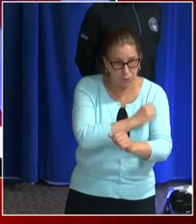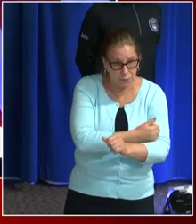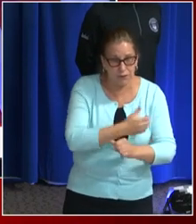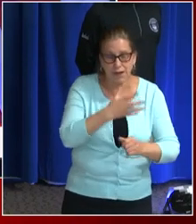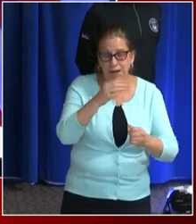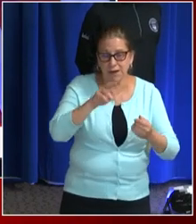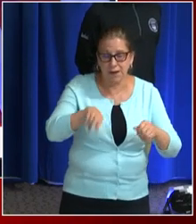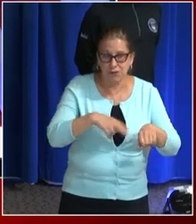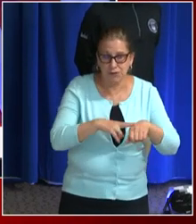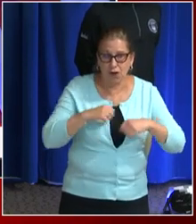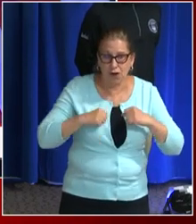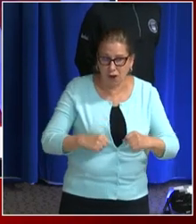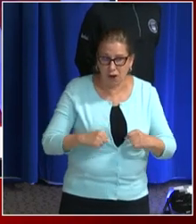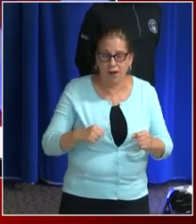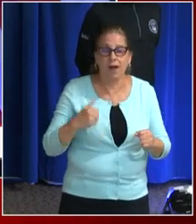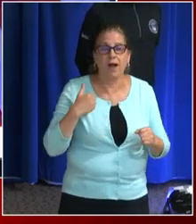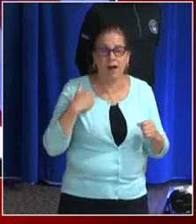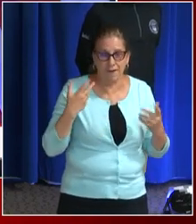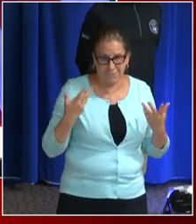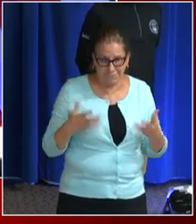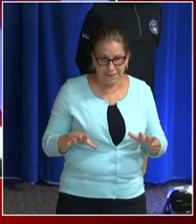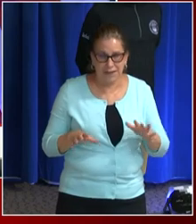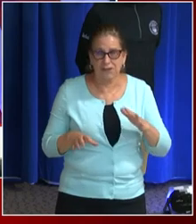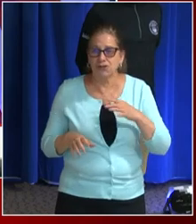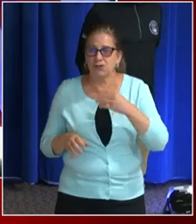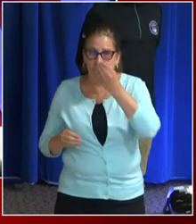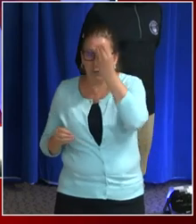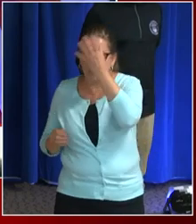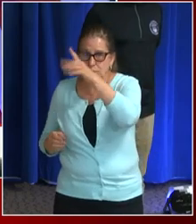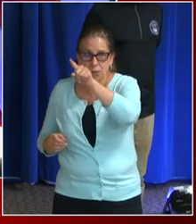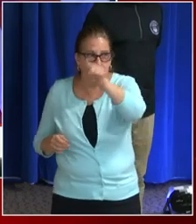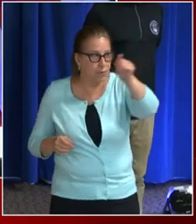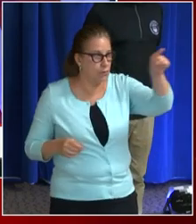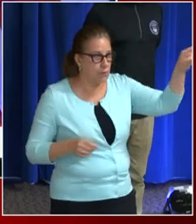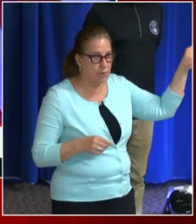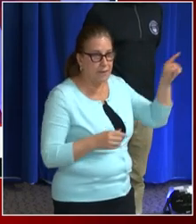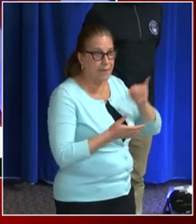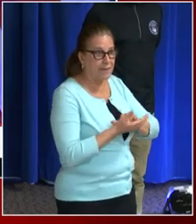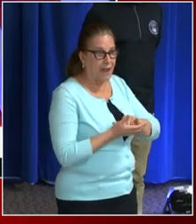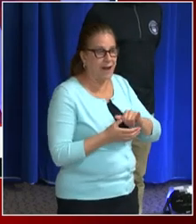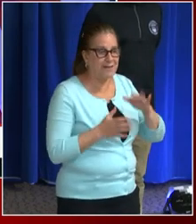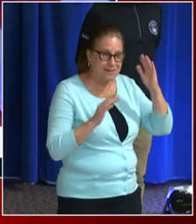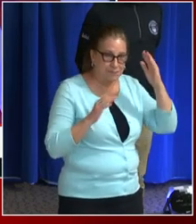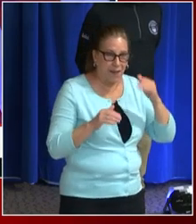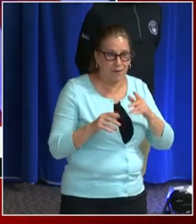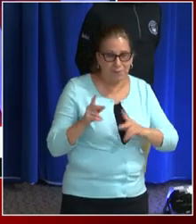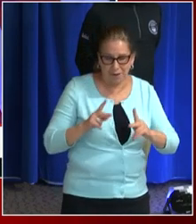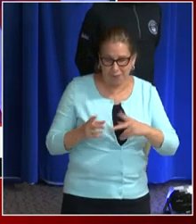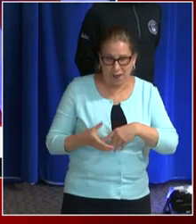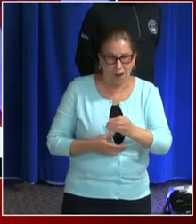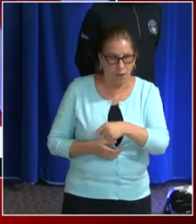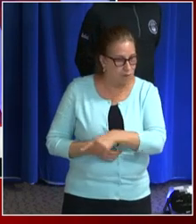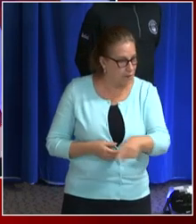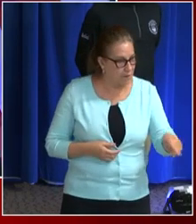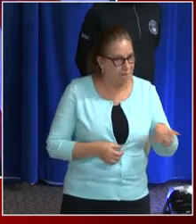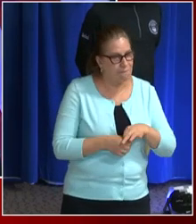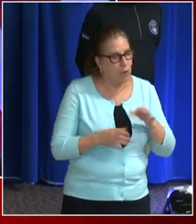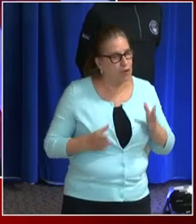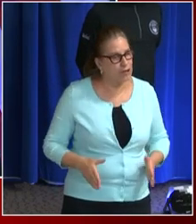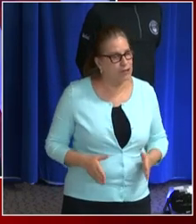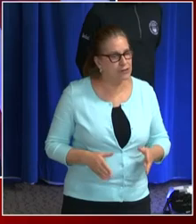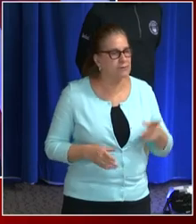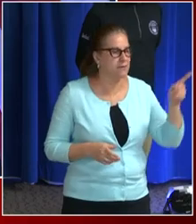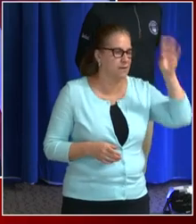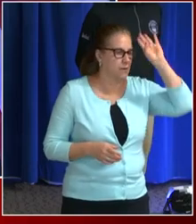make people aware of voting, but I don't expect that will be an issue. Yes. Mayor,